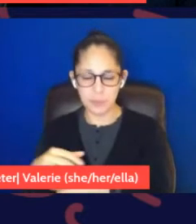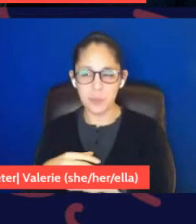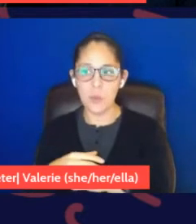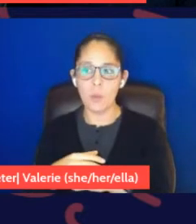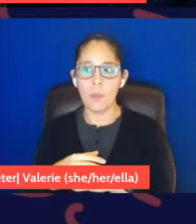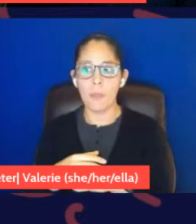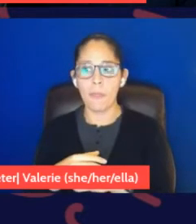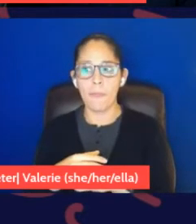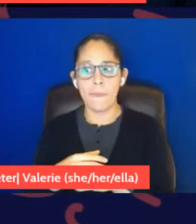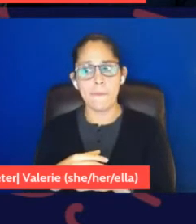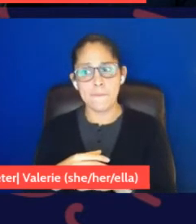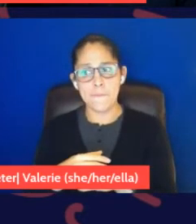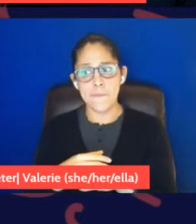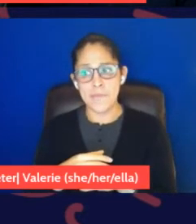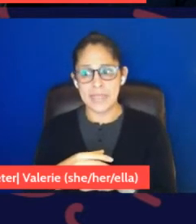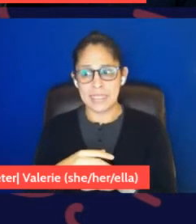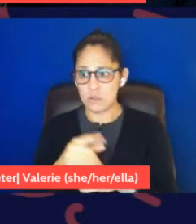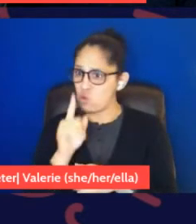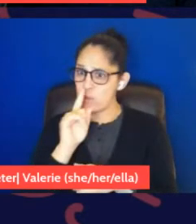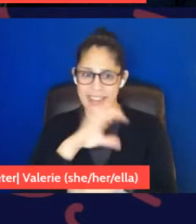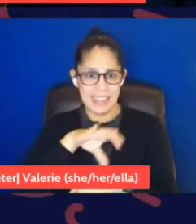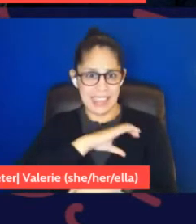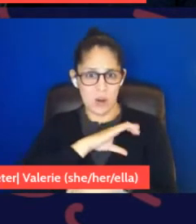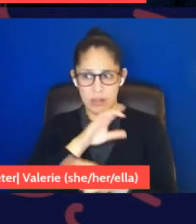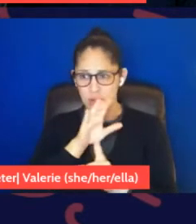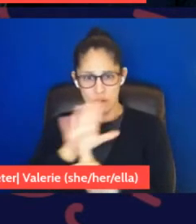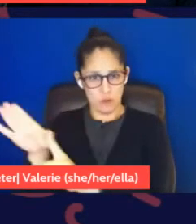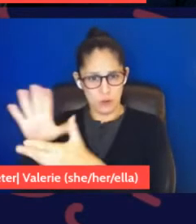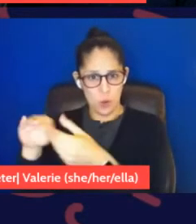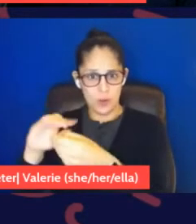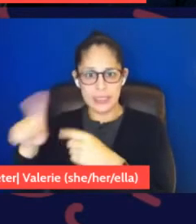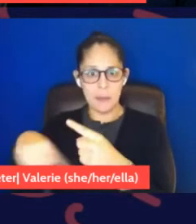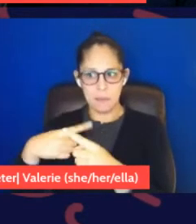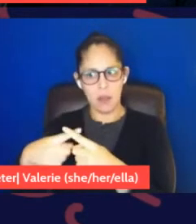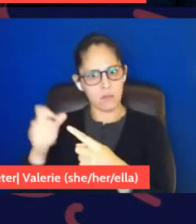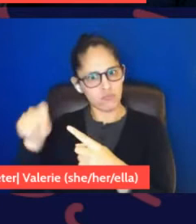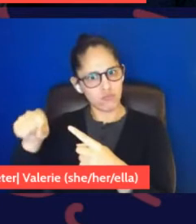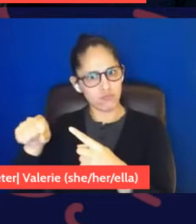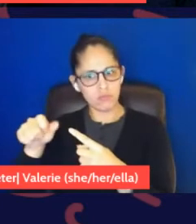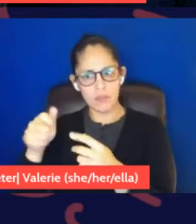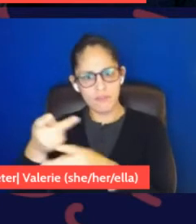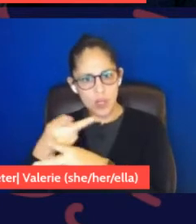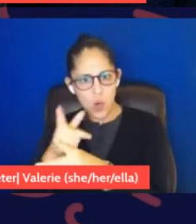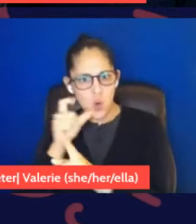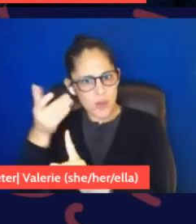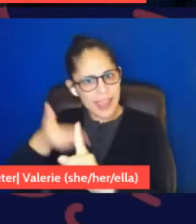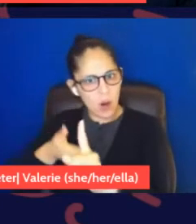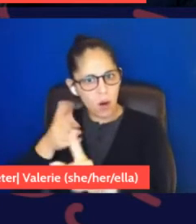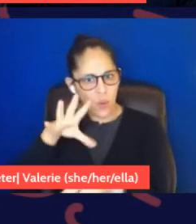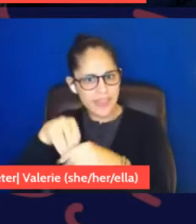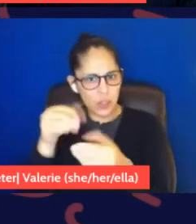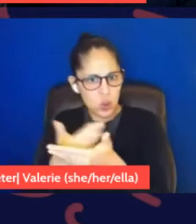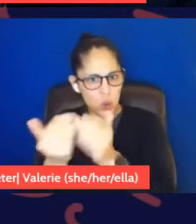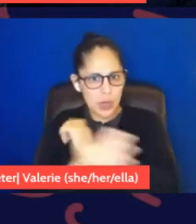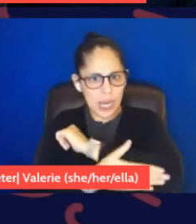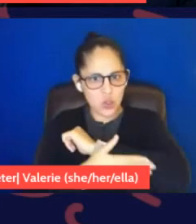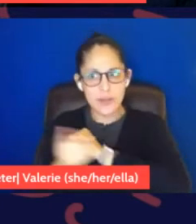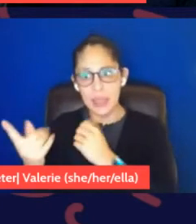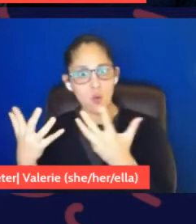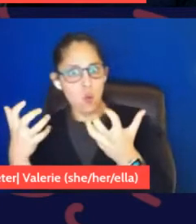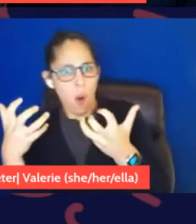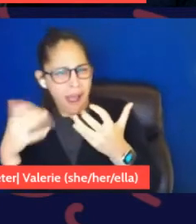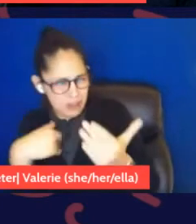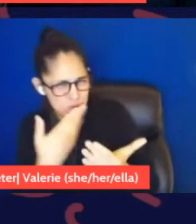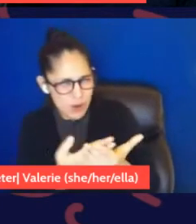is them finding themselves in this other place that they really want longing so much to come, but